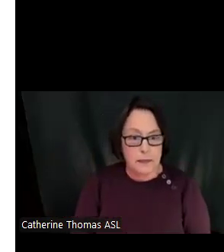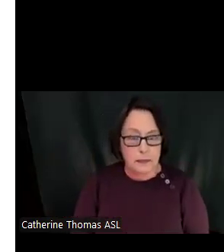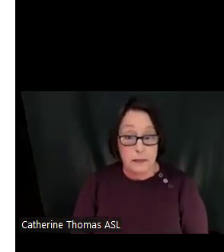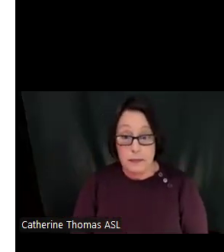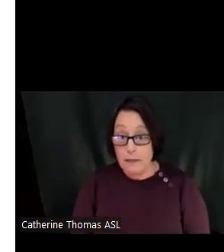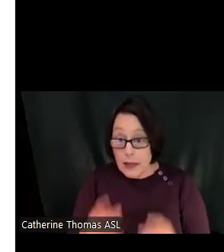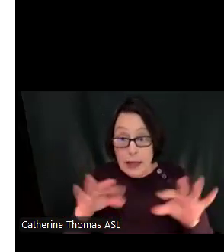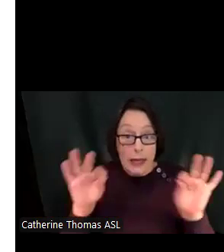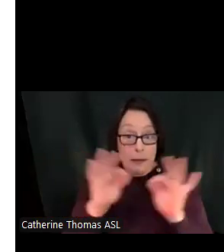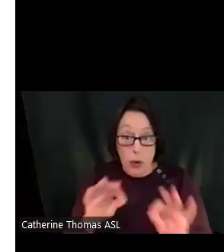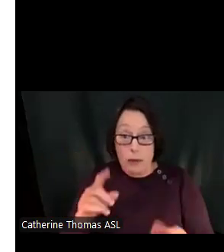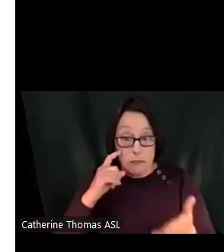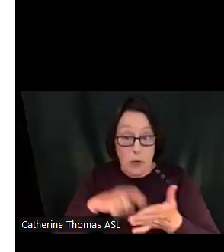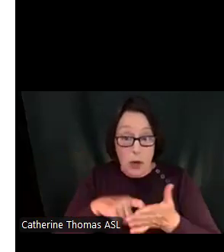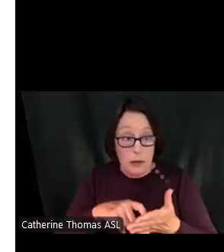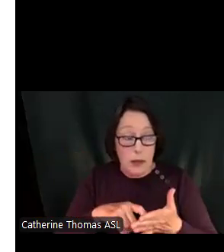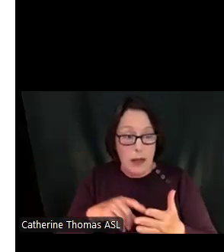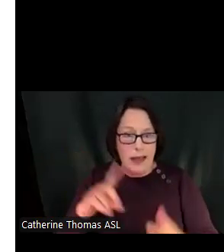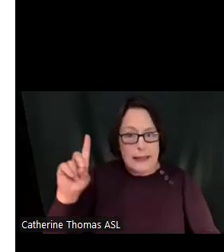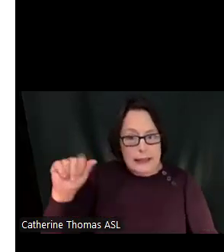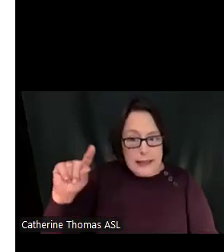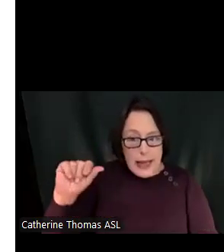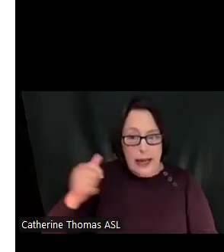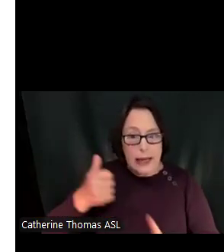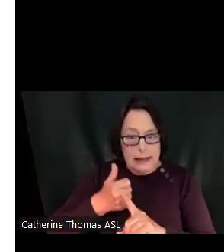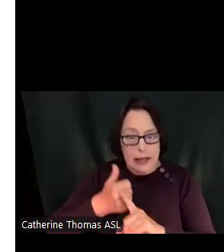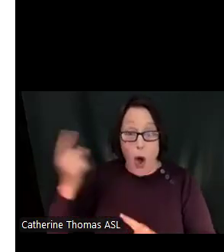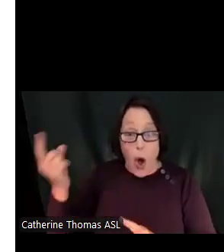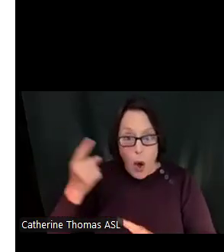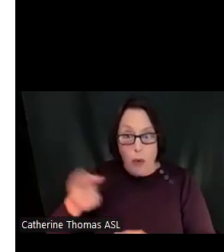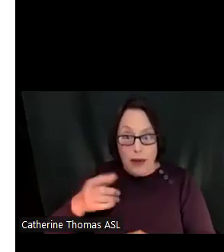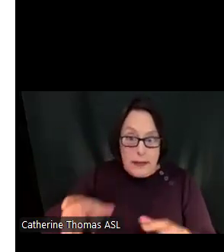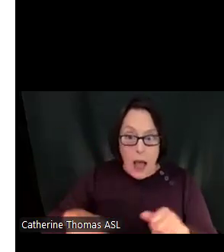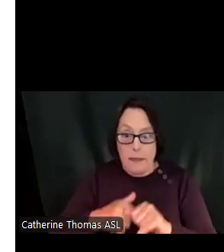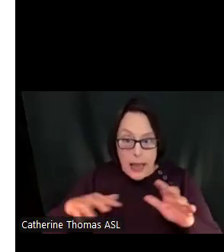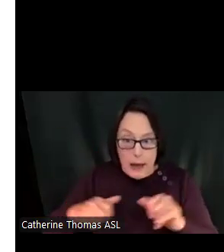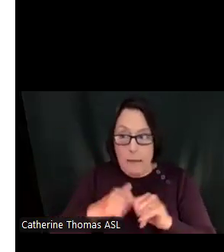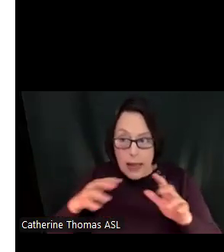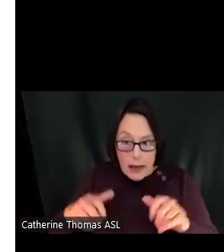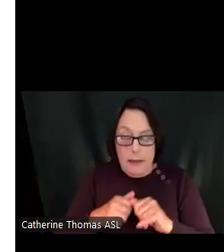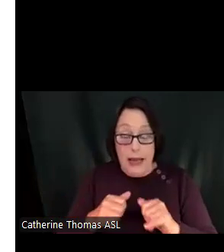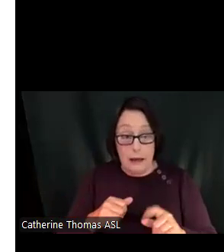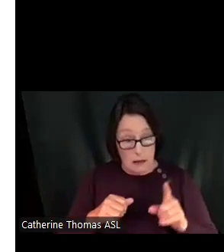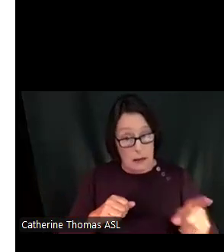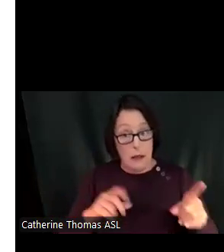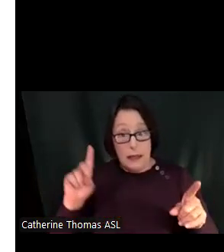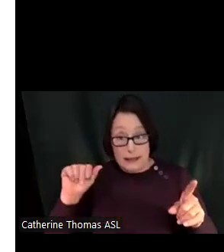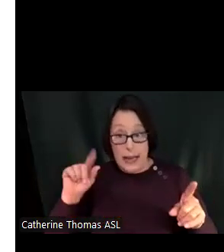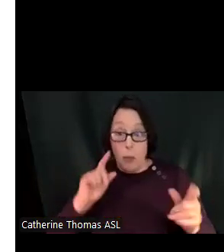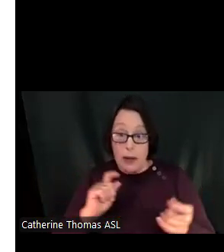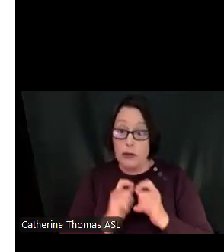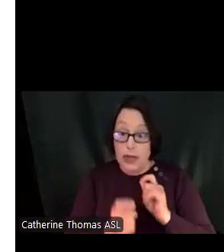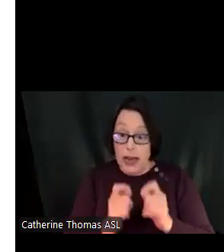It is important to note that the data is always being updated, so the data on the dashboard does change as the data